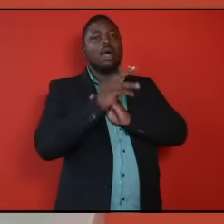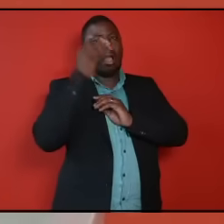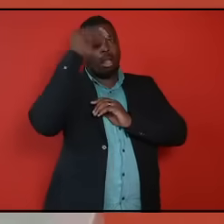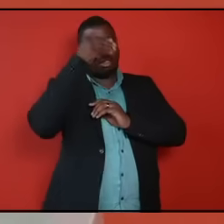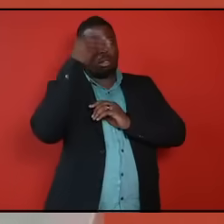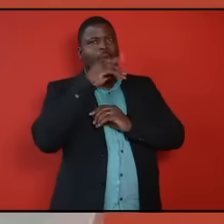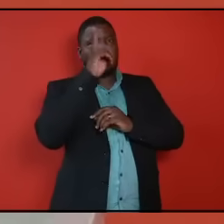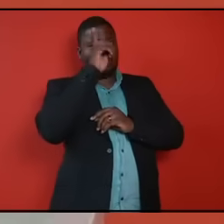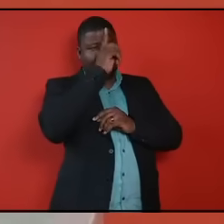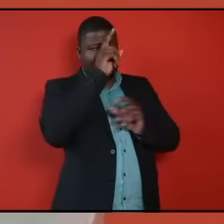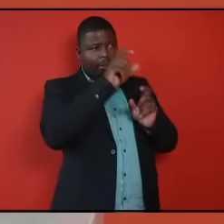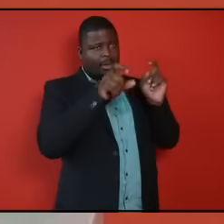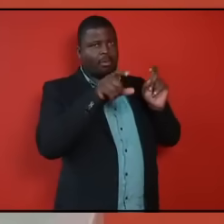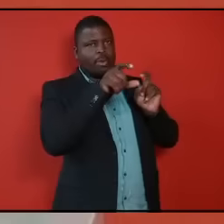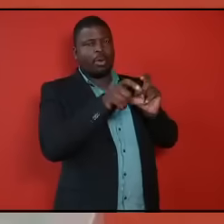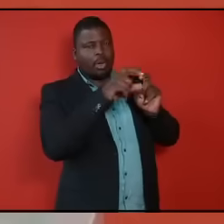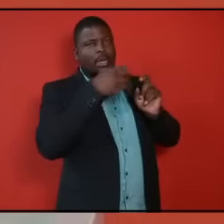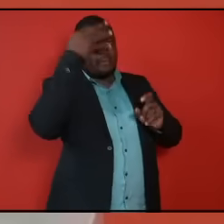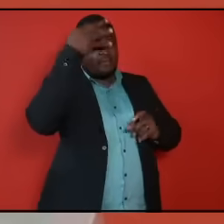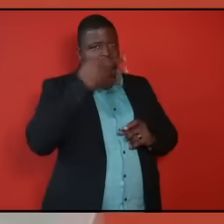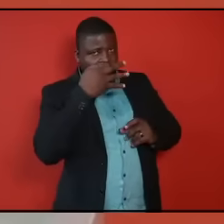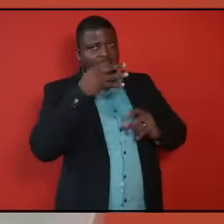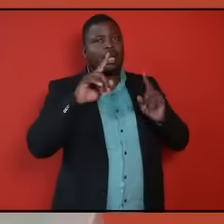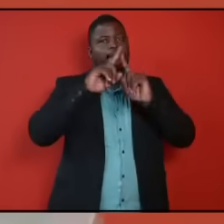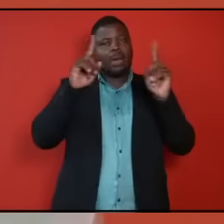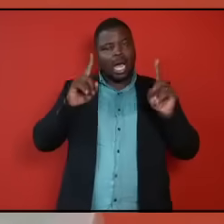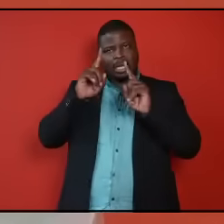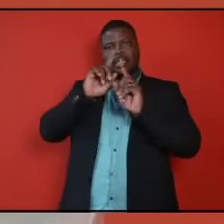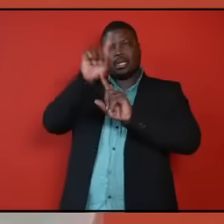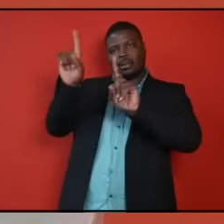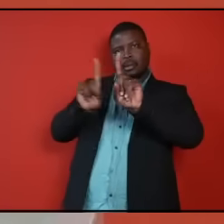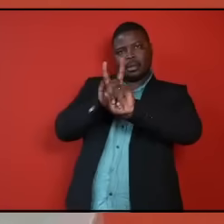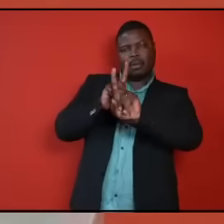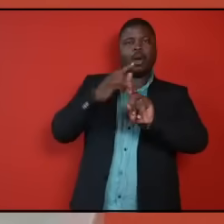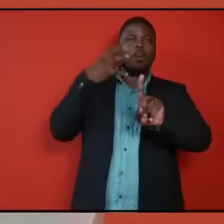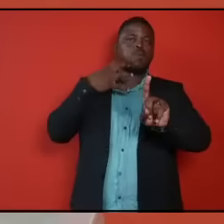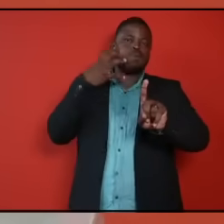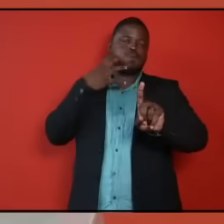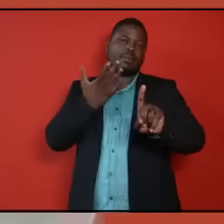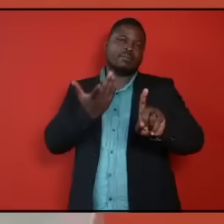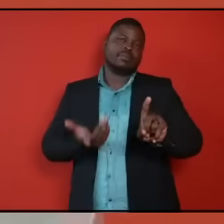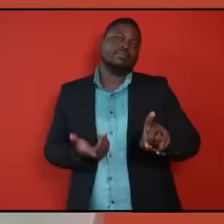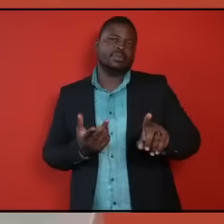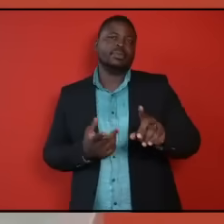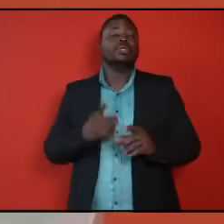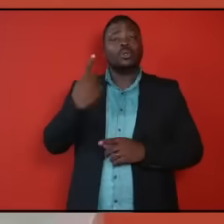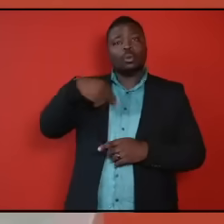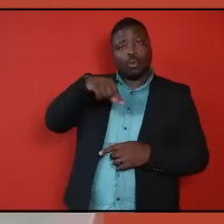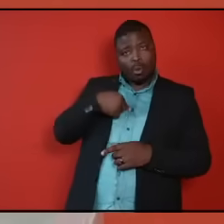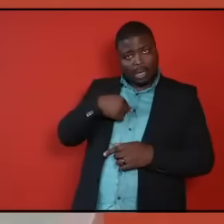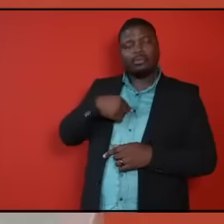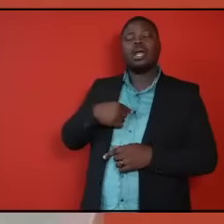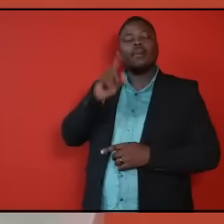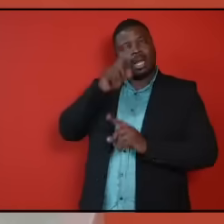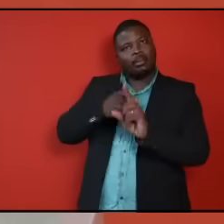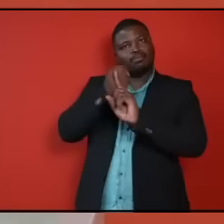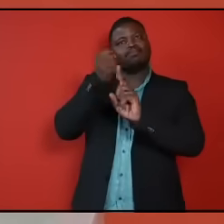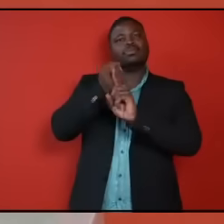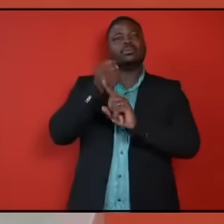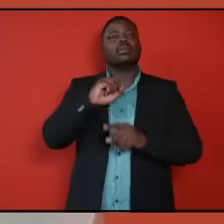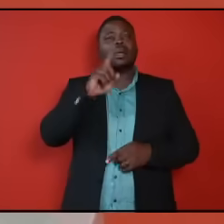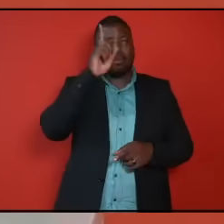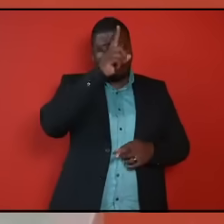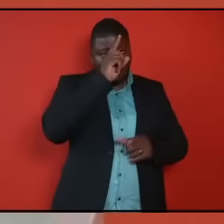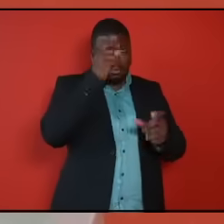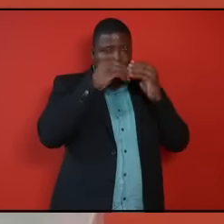black empowerment. We must be deliberate about reducing unemployment. We must be deliberate about fighting poverty. How